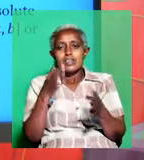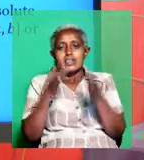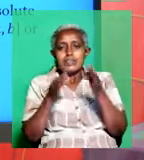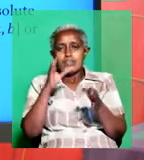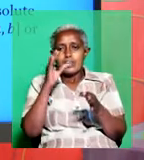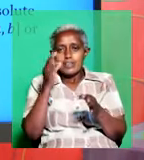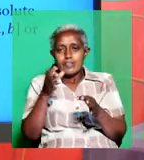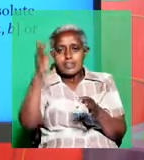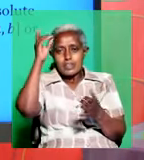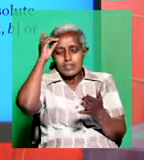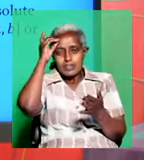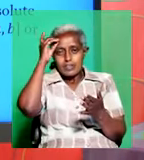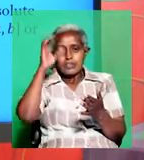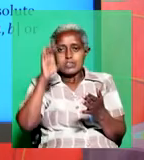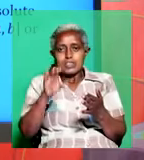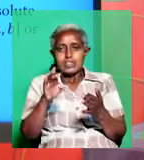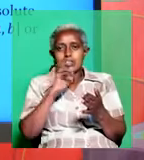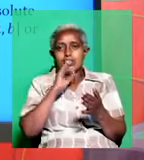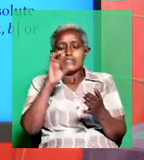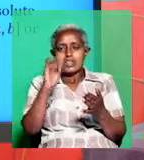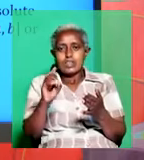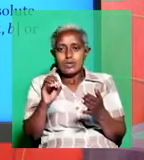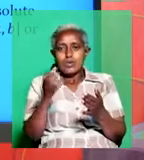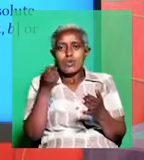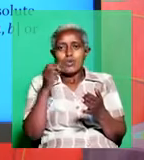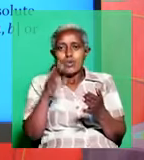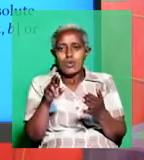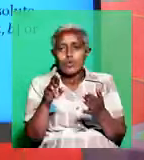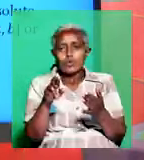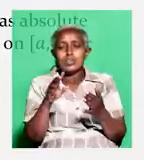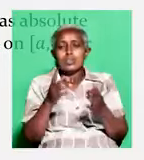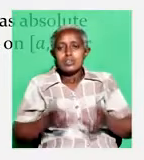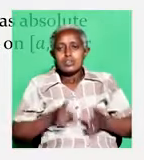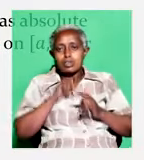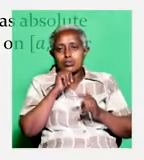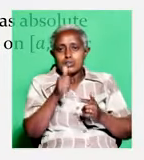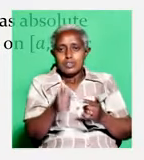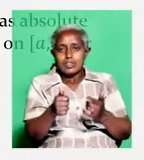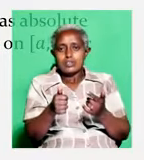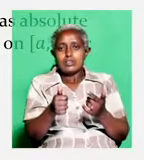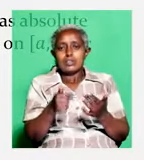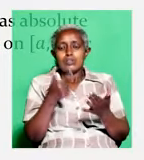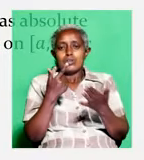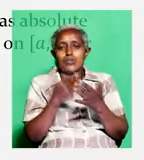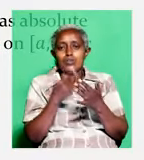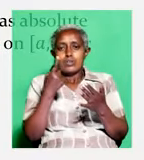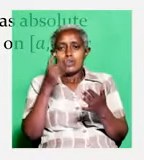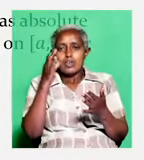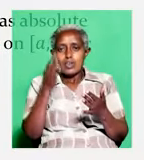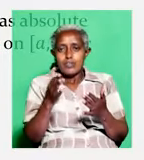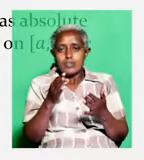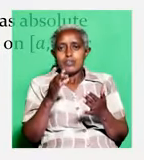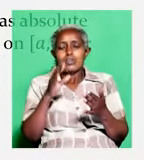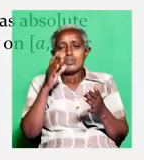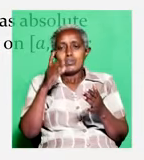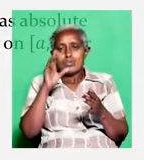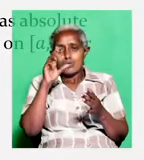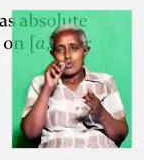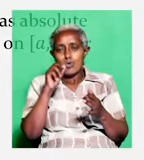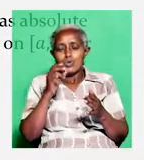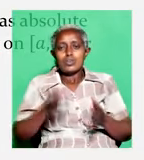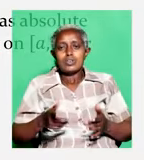f derivative of c is 0 or it does not exist, or f has no